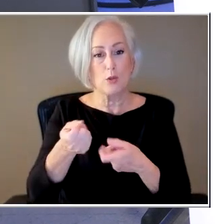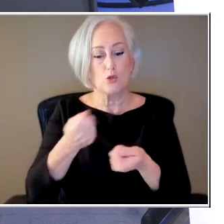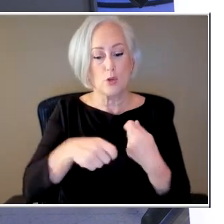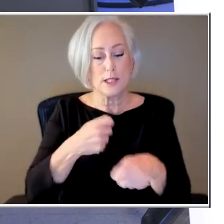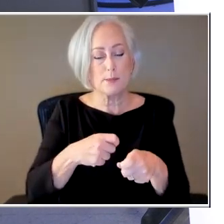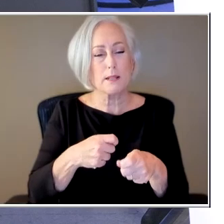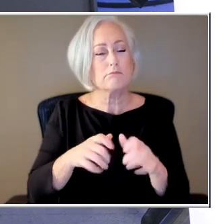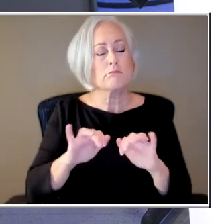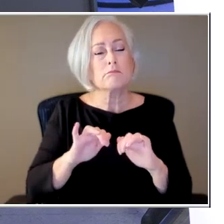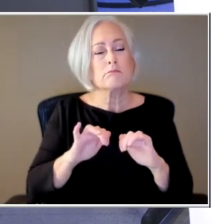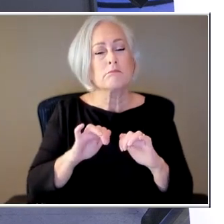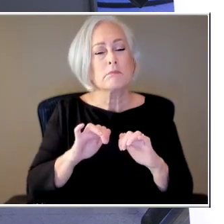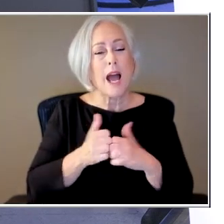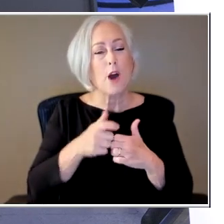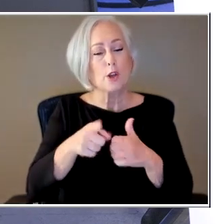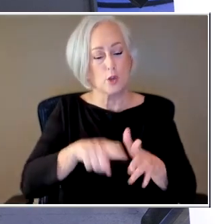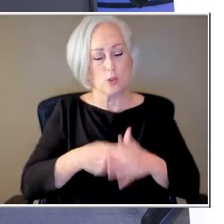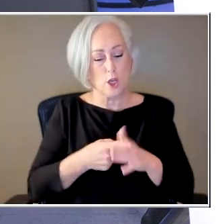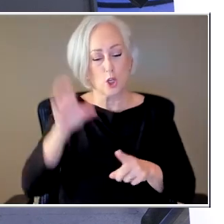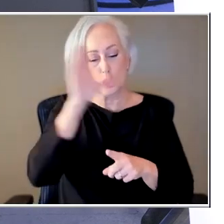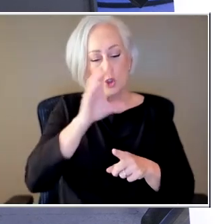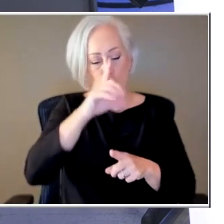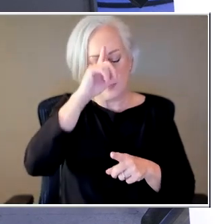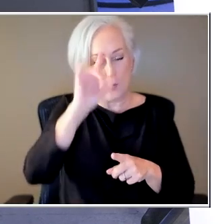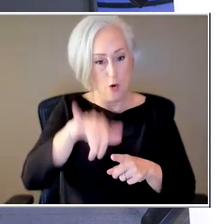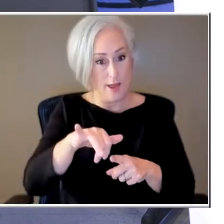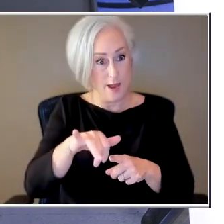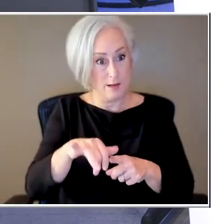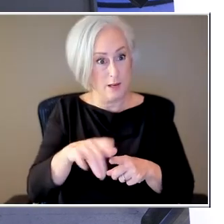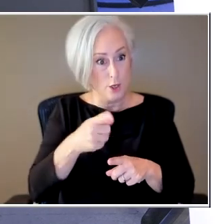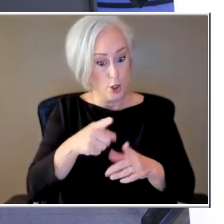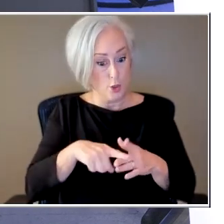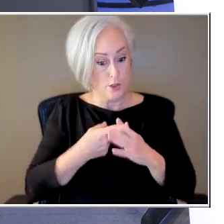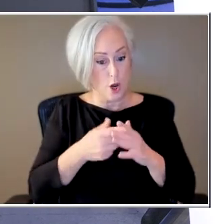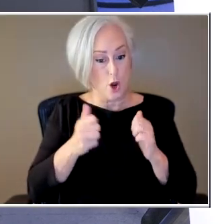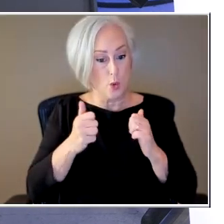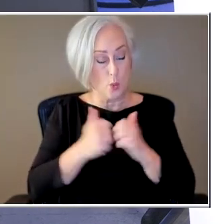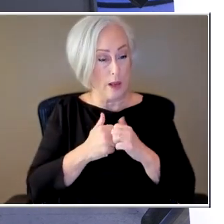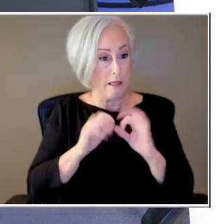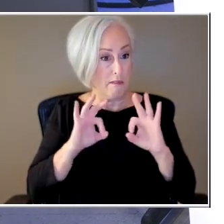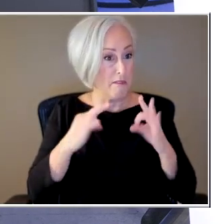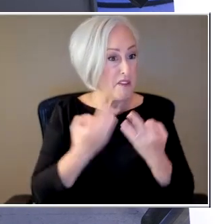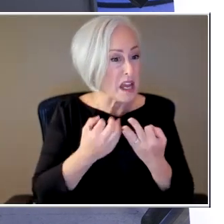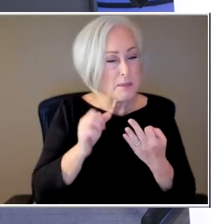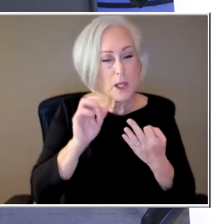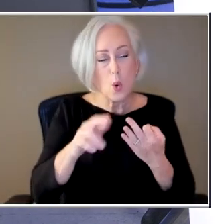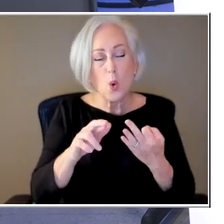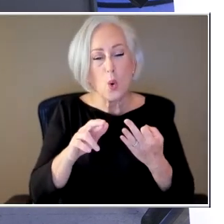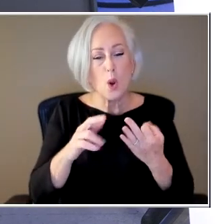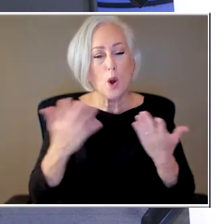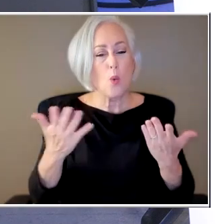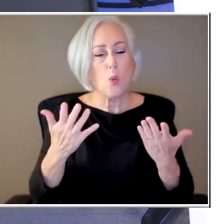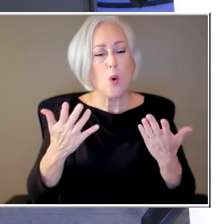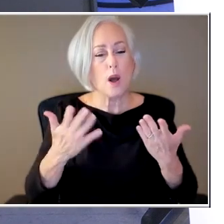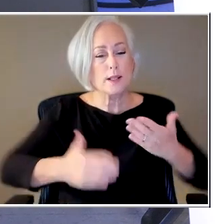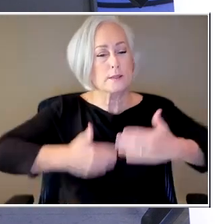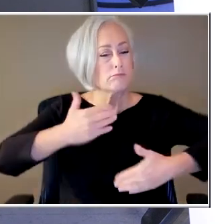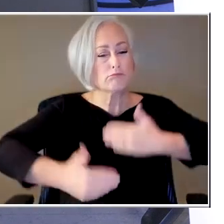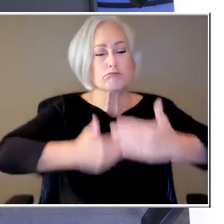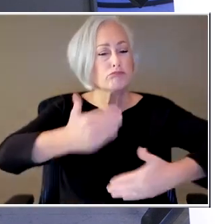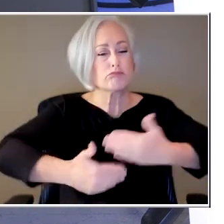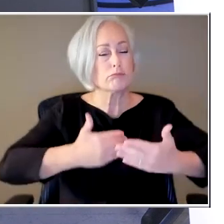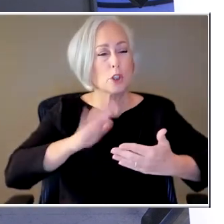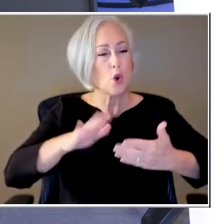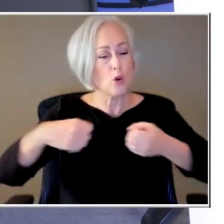donor begin? Is it often the same? Are you starting with a family? How does kind of take us into that strategy of finding